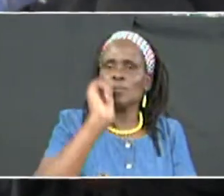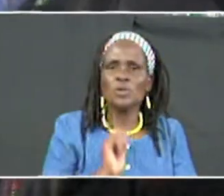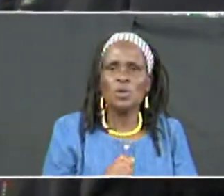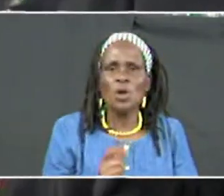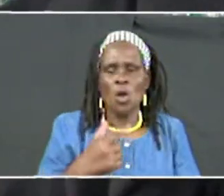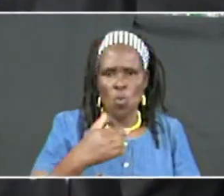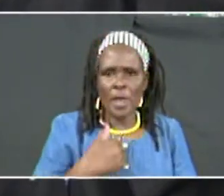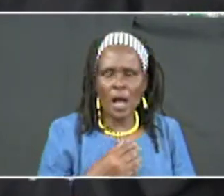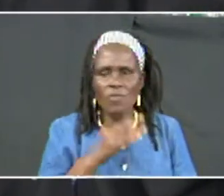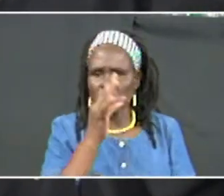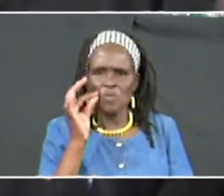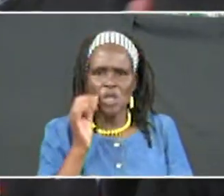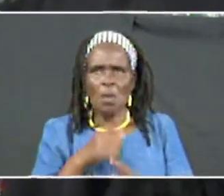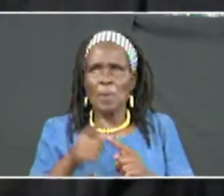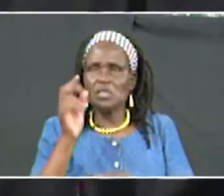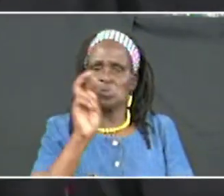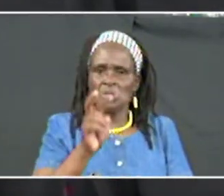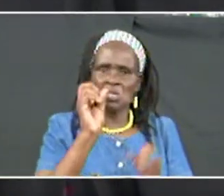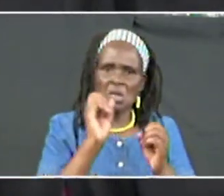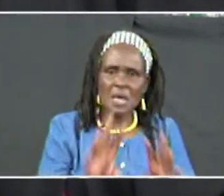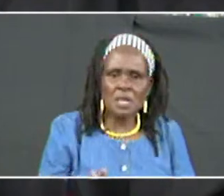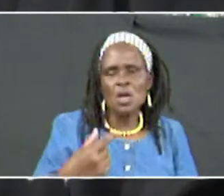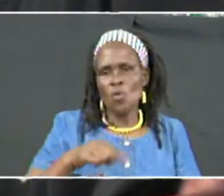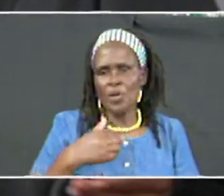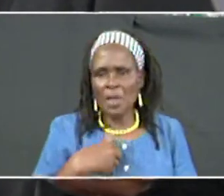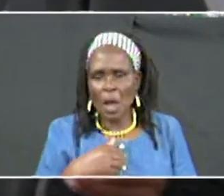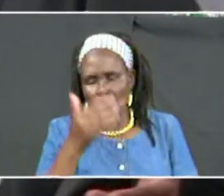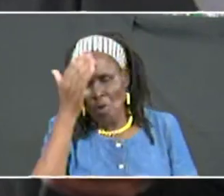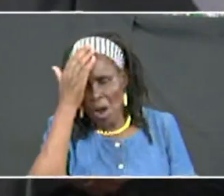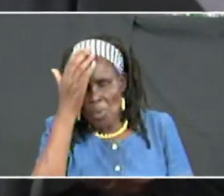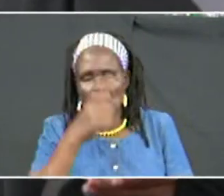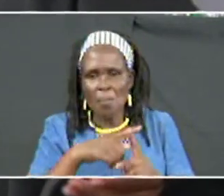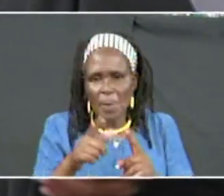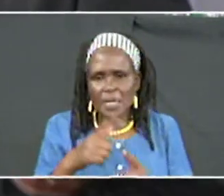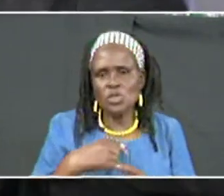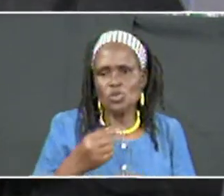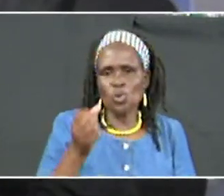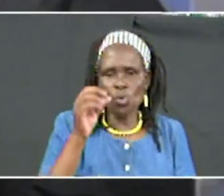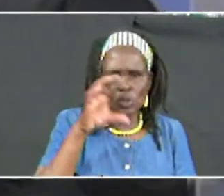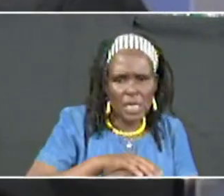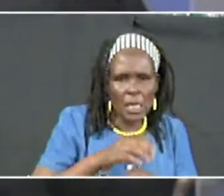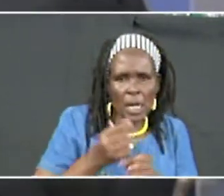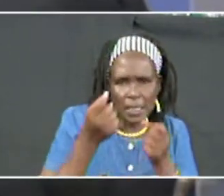you see it not? Why have we humbled ourselves and you take no knowledge of it?